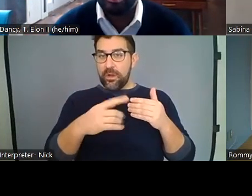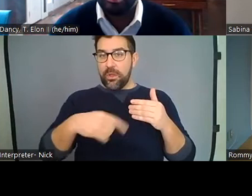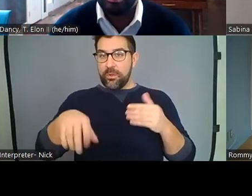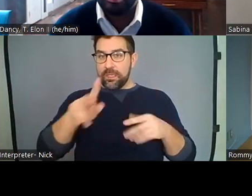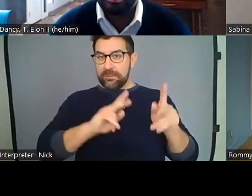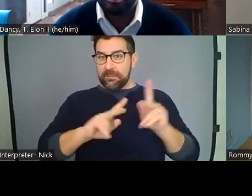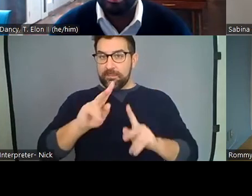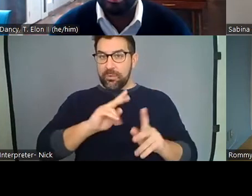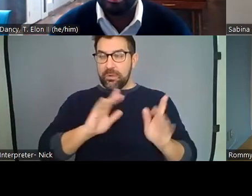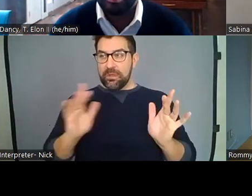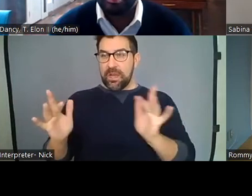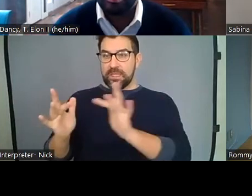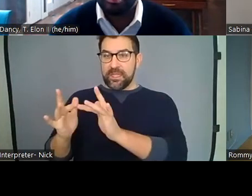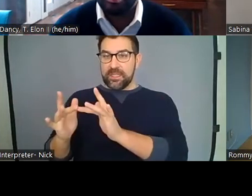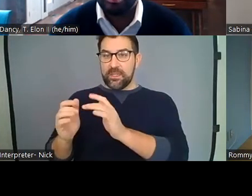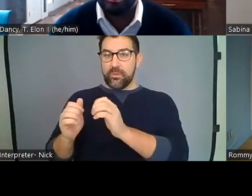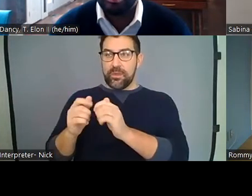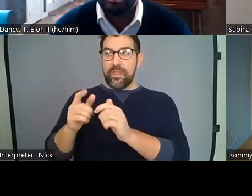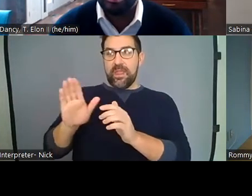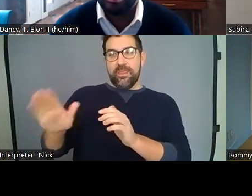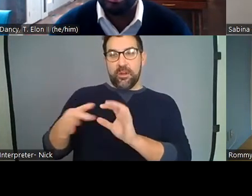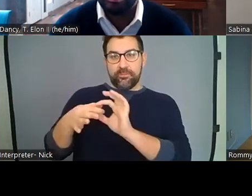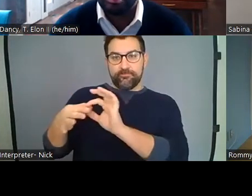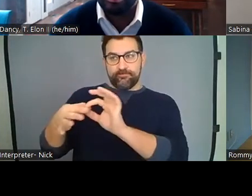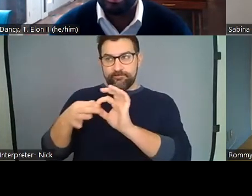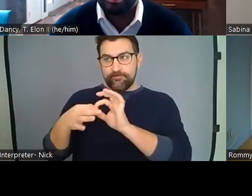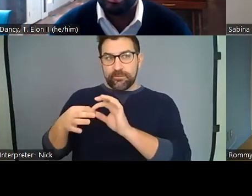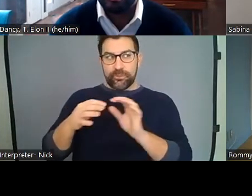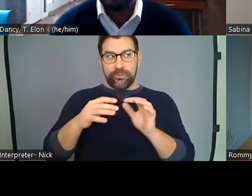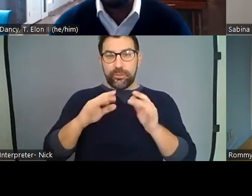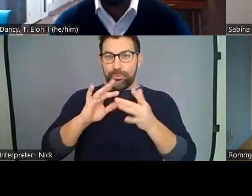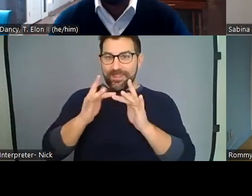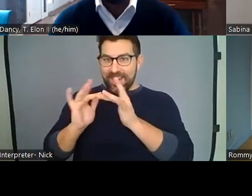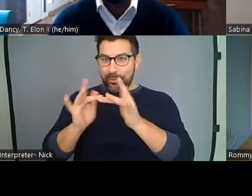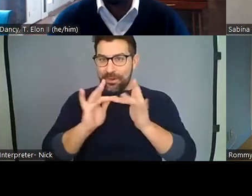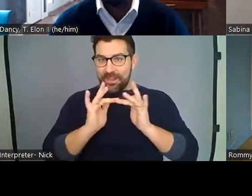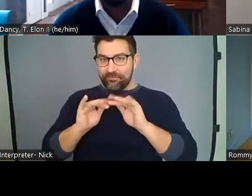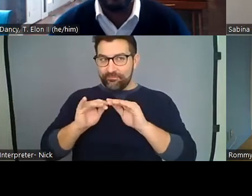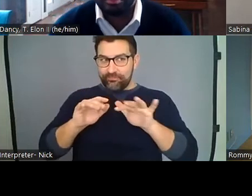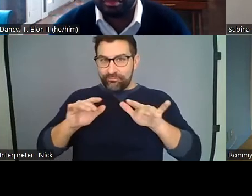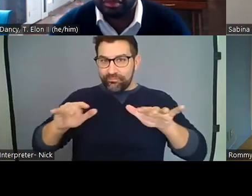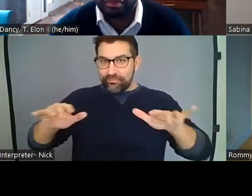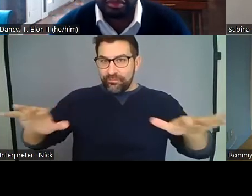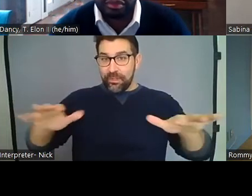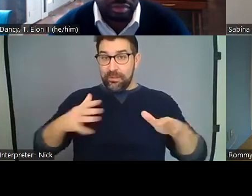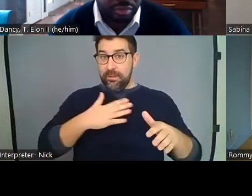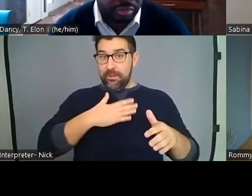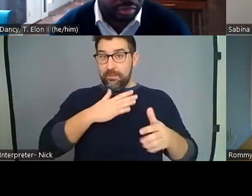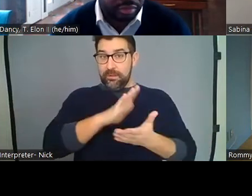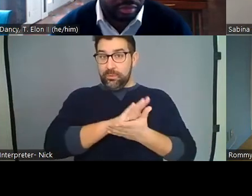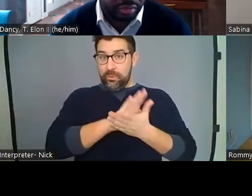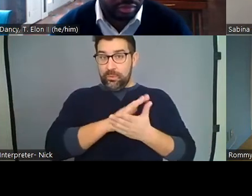in contact with who they have relationships with. And from there, even at my school personally,